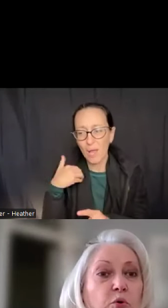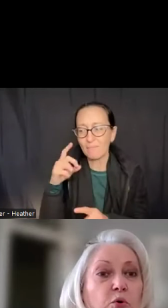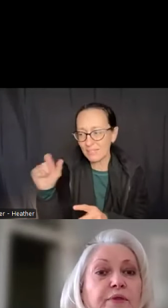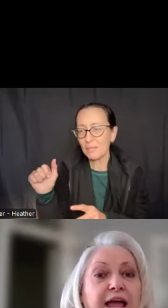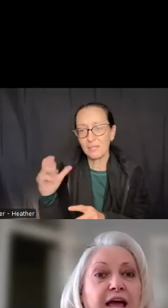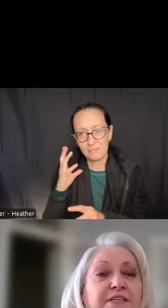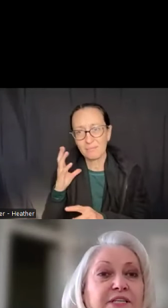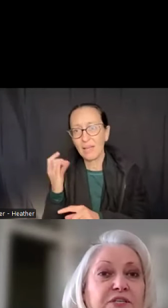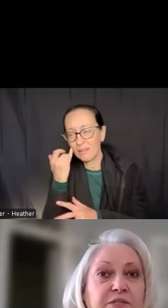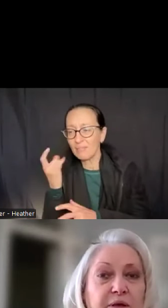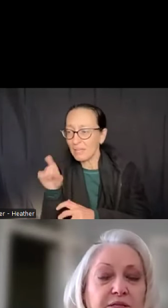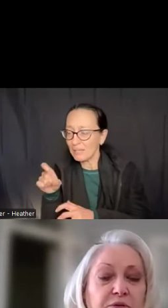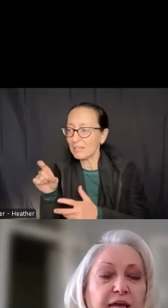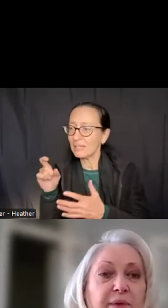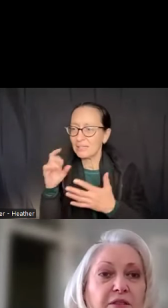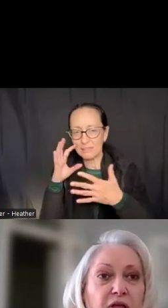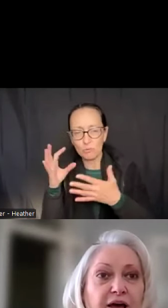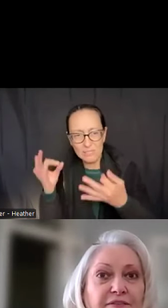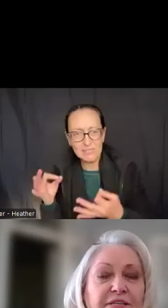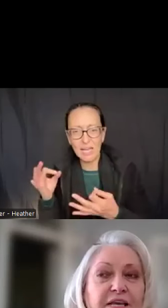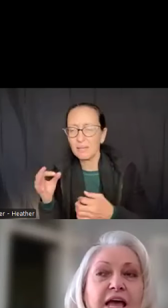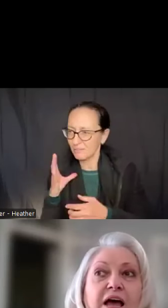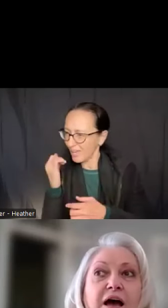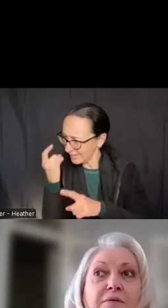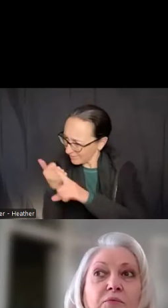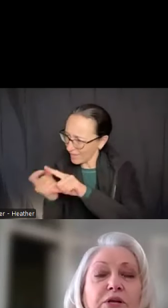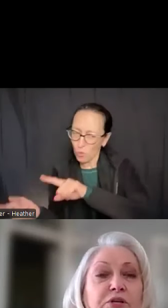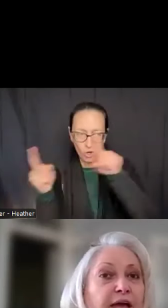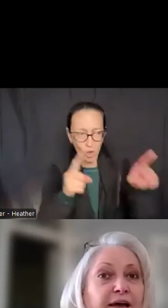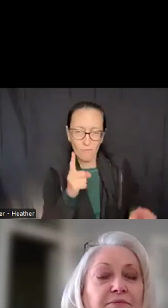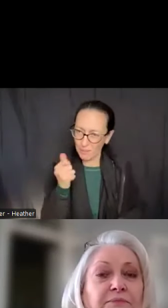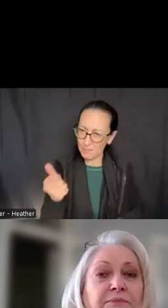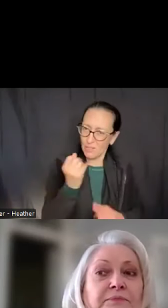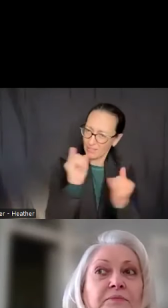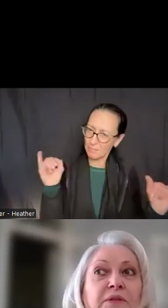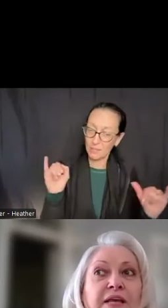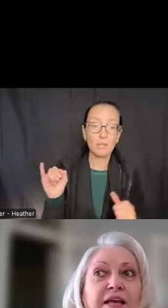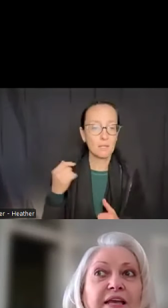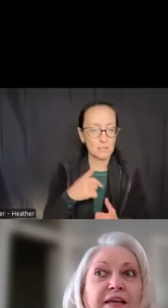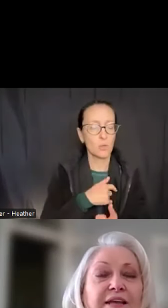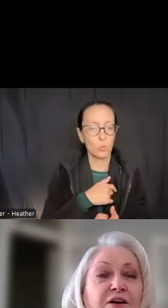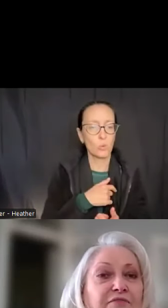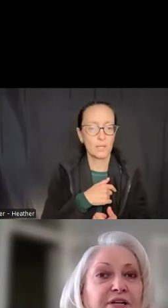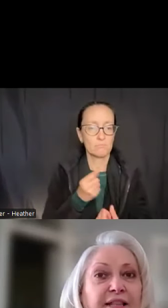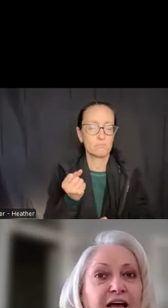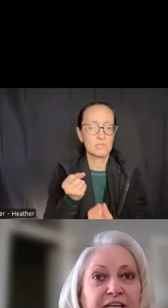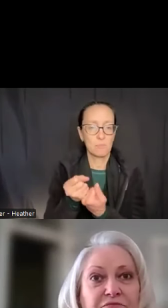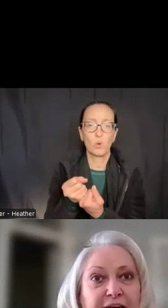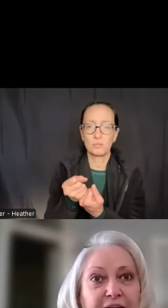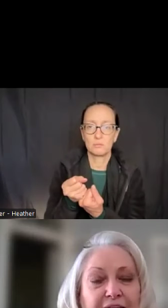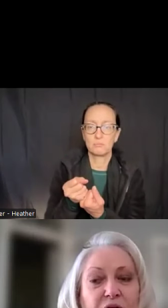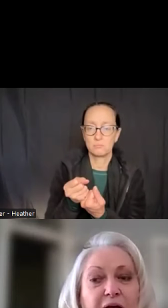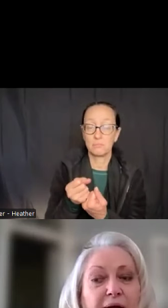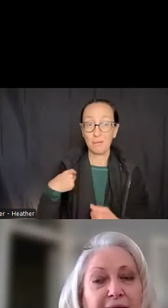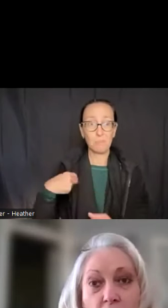get support when they have decisions to make about their lives. We do that in our everyday lives